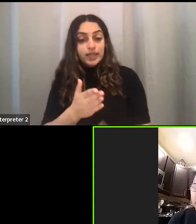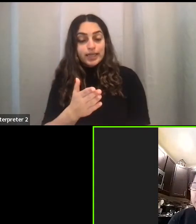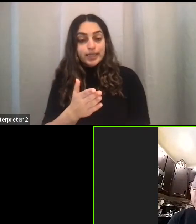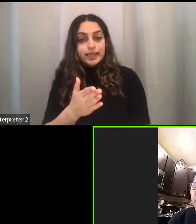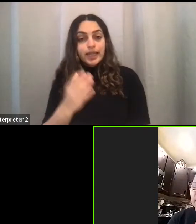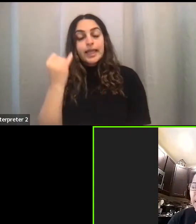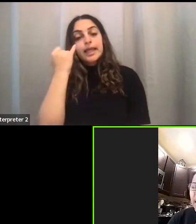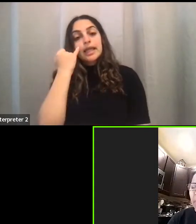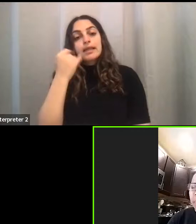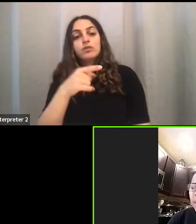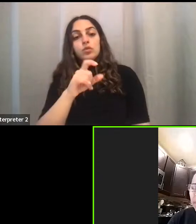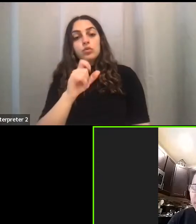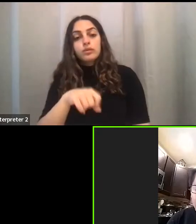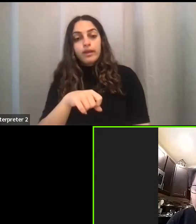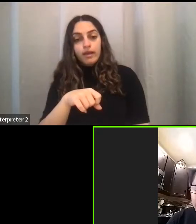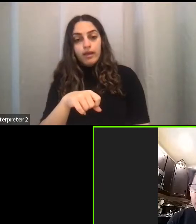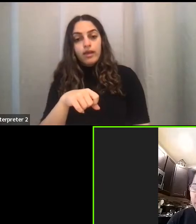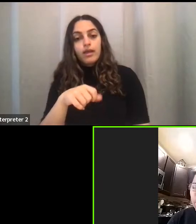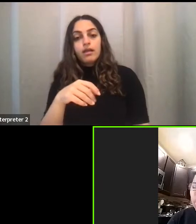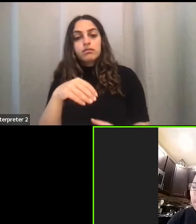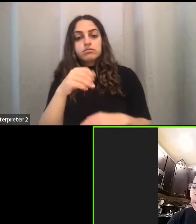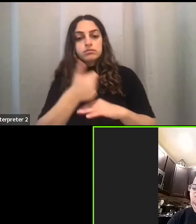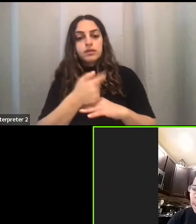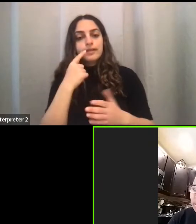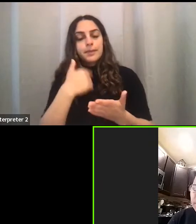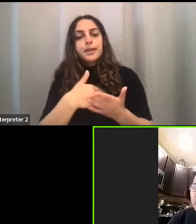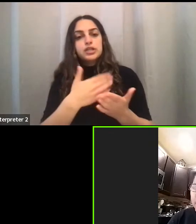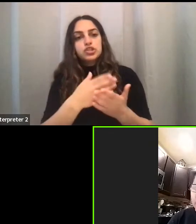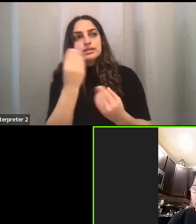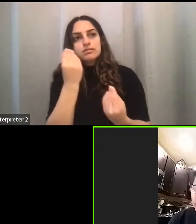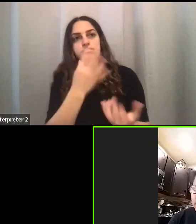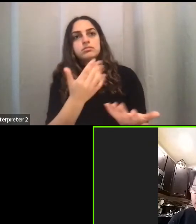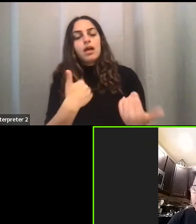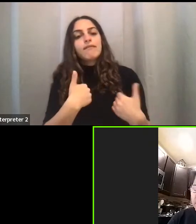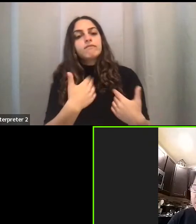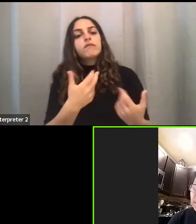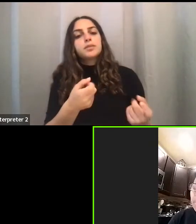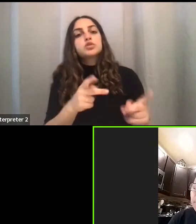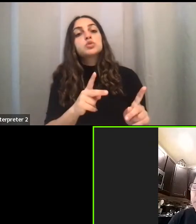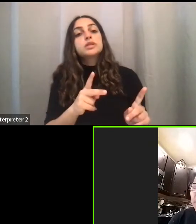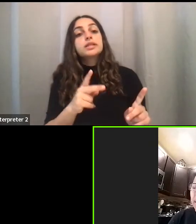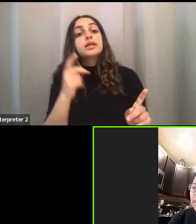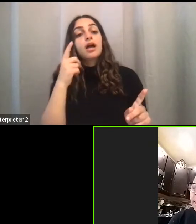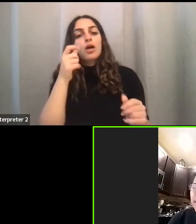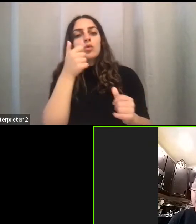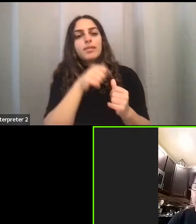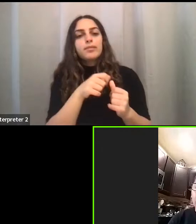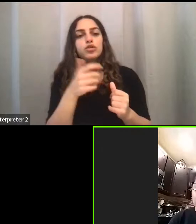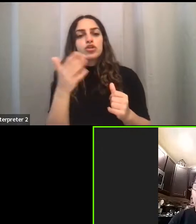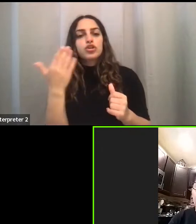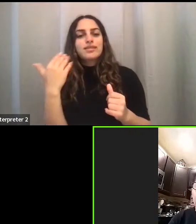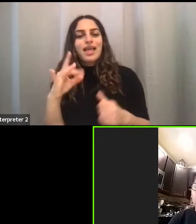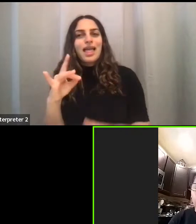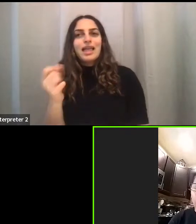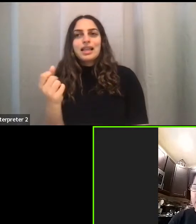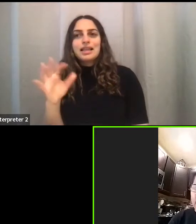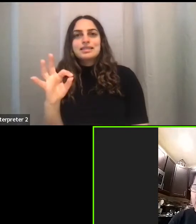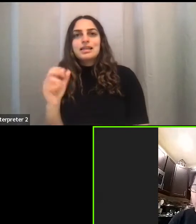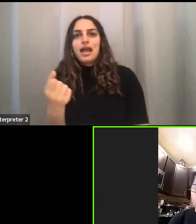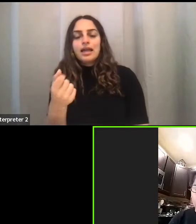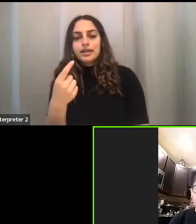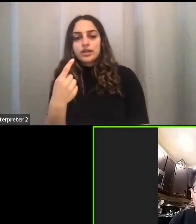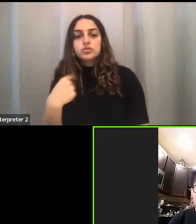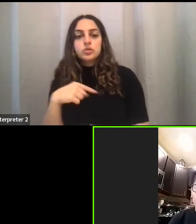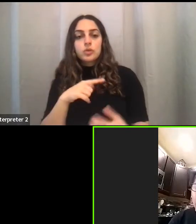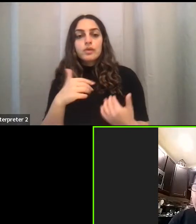can implement that inside of a budget and let them know here's an opportunity because i remember back in the 80s and the 90s where we had